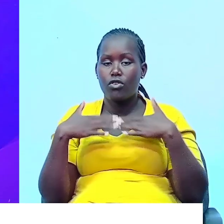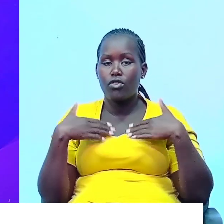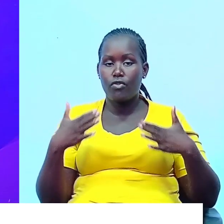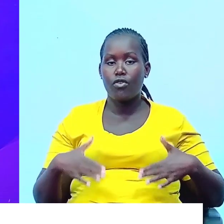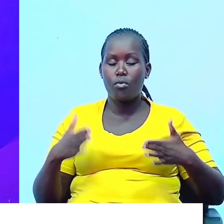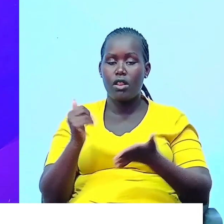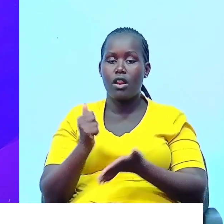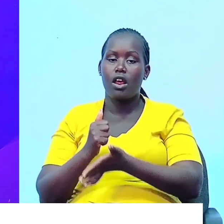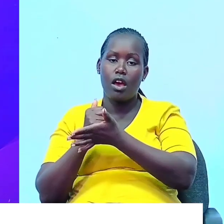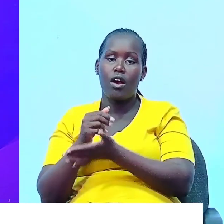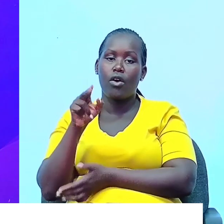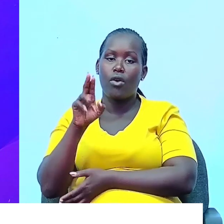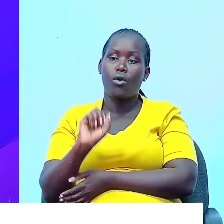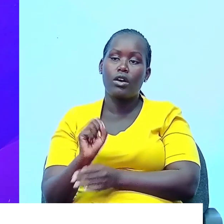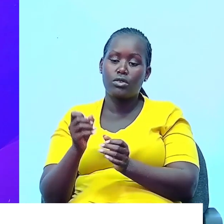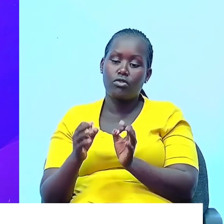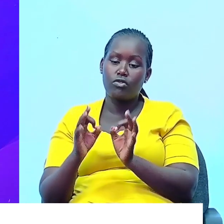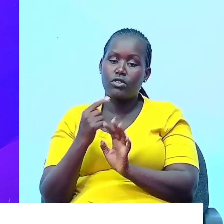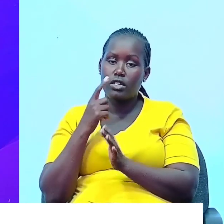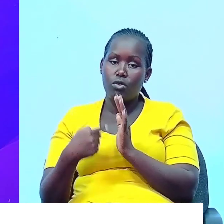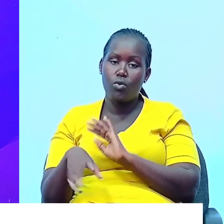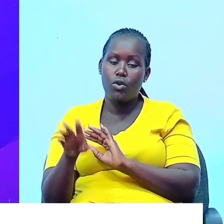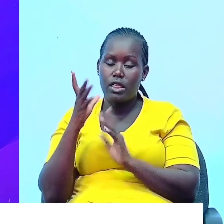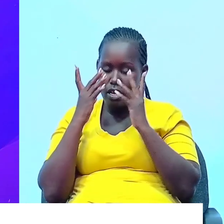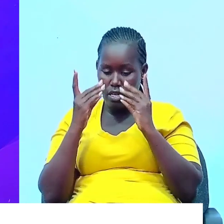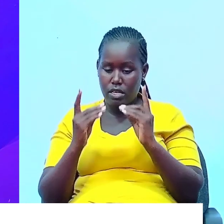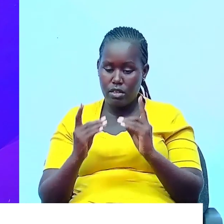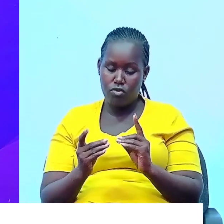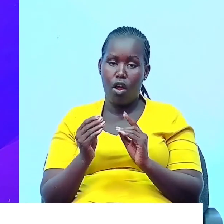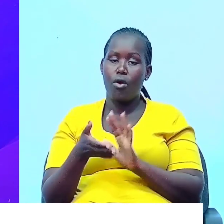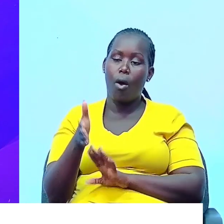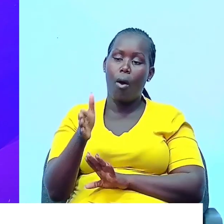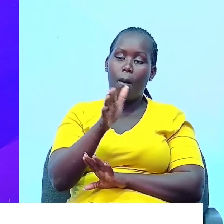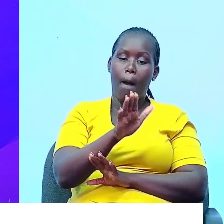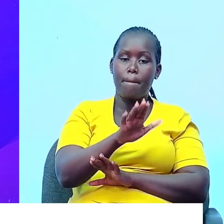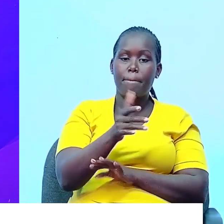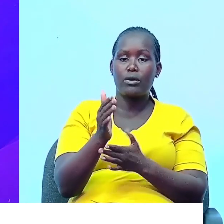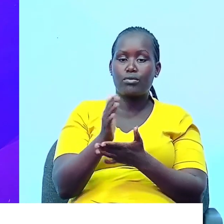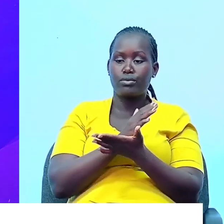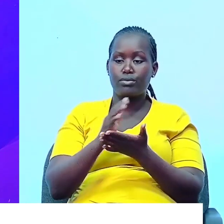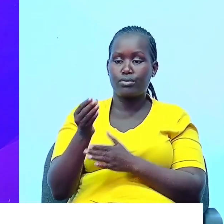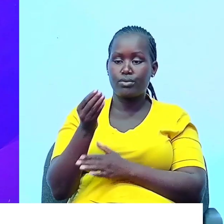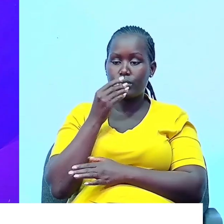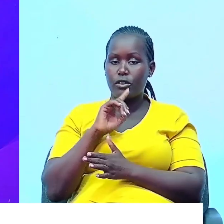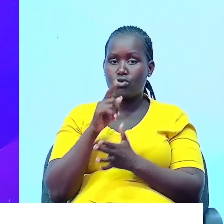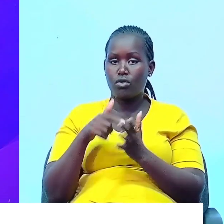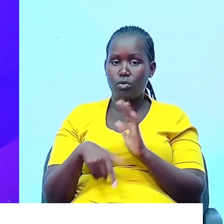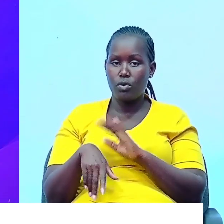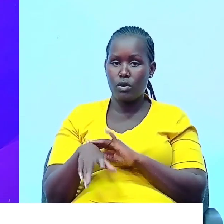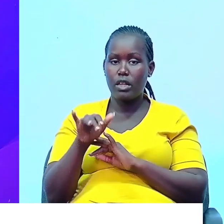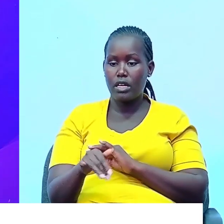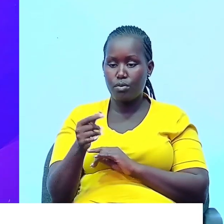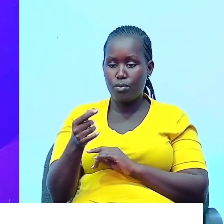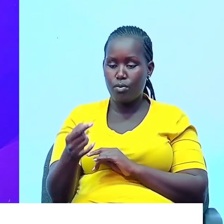aid. U.S. officials said the decision to resume distribution ensures that vulnerable